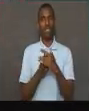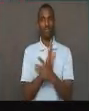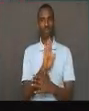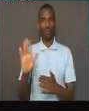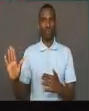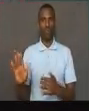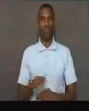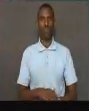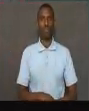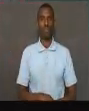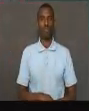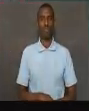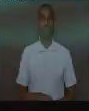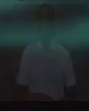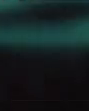Begin.